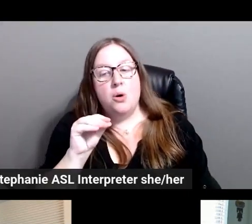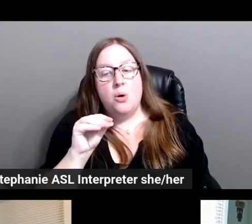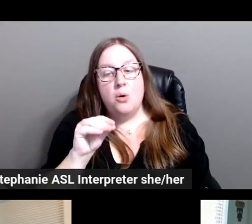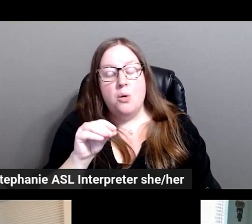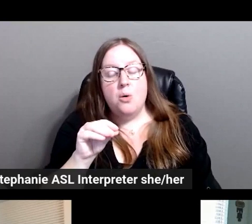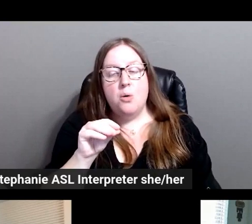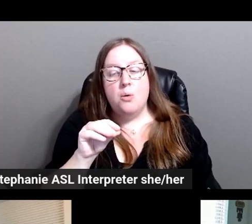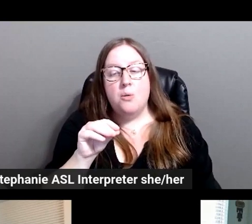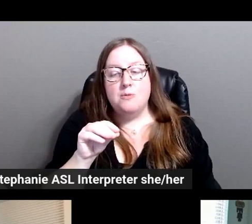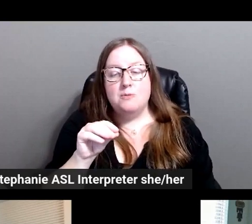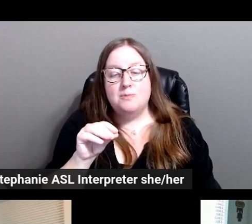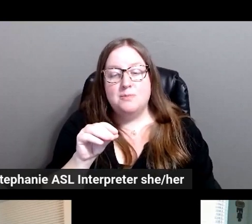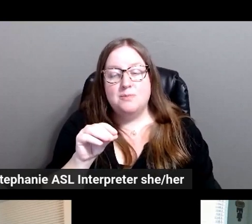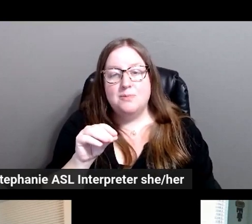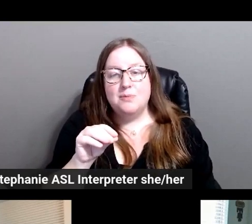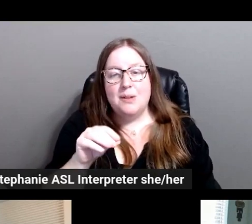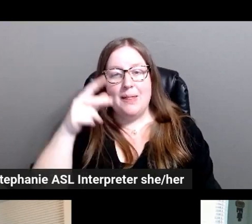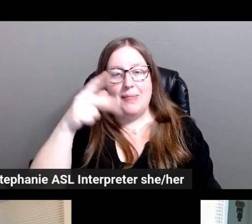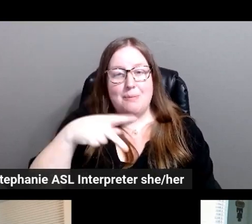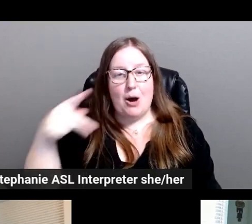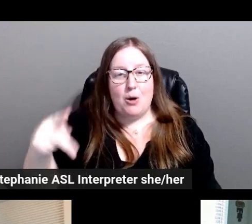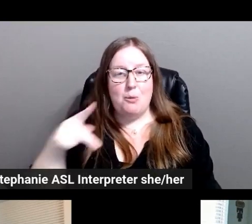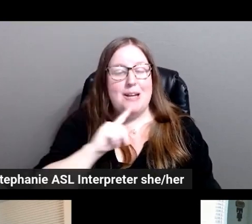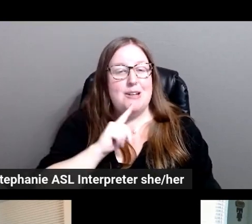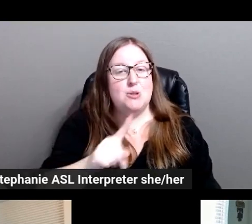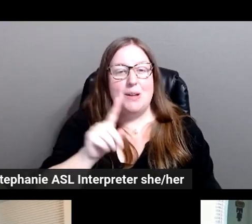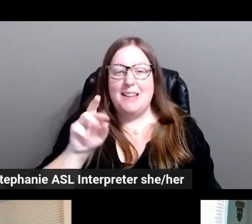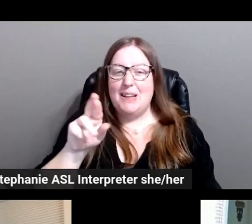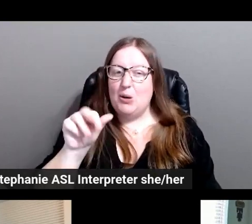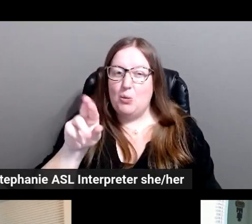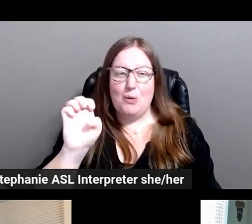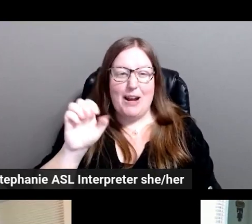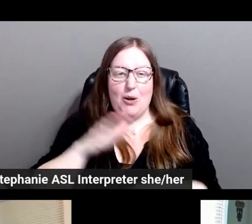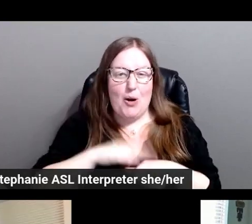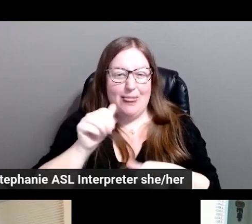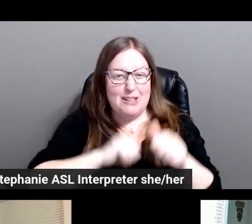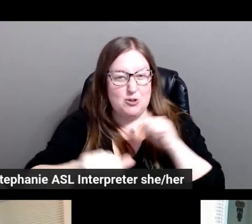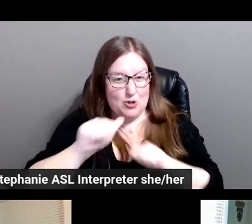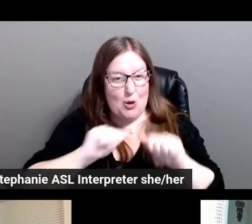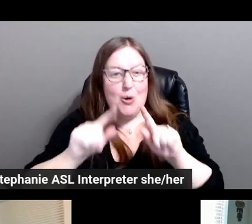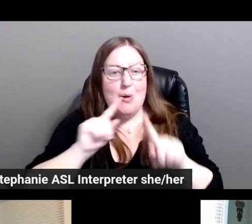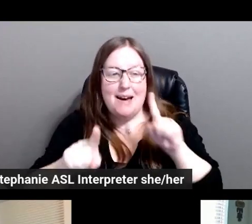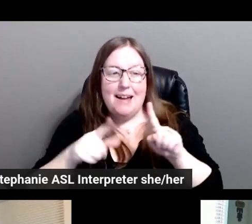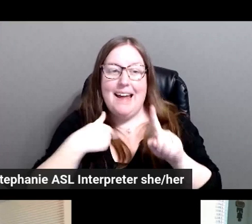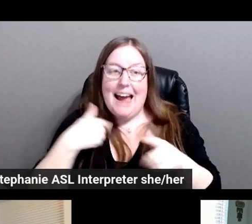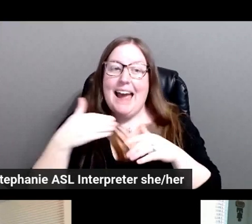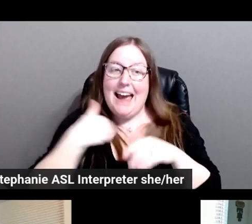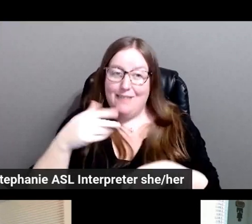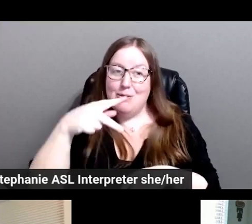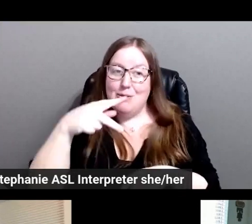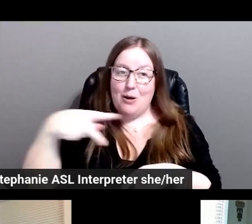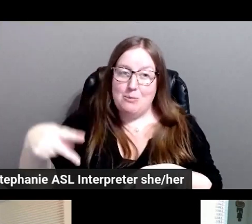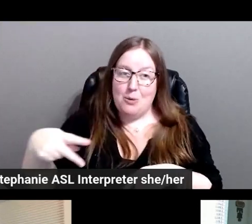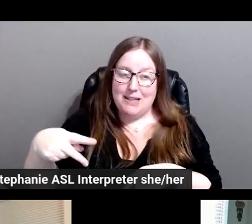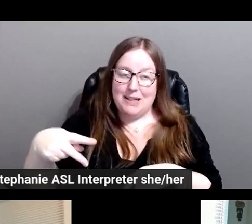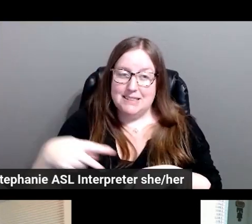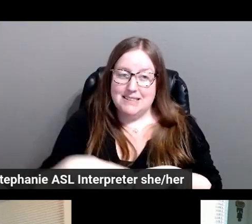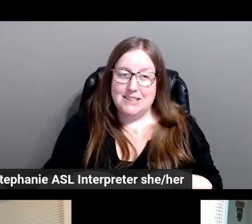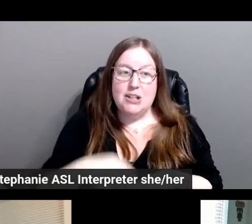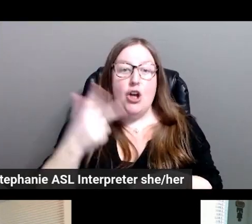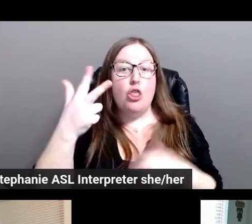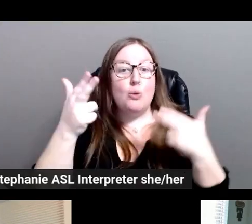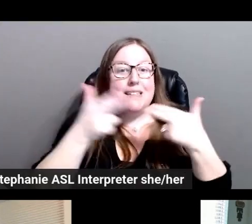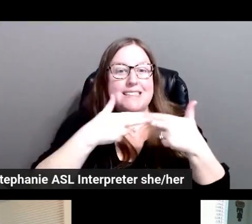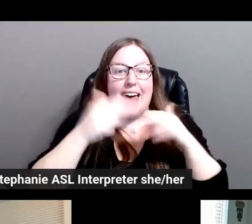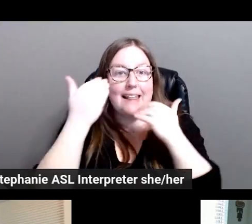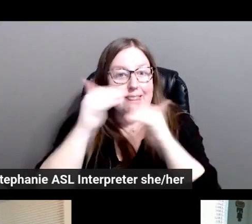told that the PowerPoint is a very rare occurrence on this show, but I actually have come prepared with a PowerPoint. We give you a 3-slide limit.